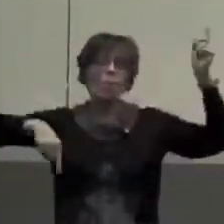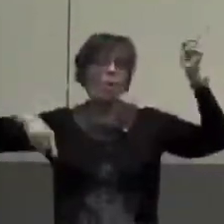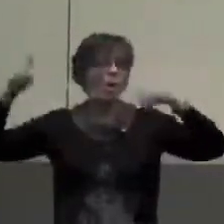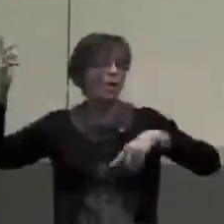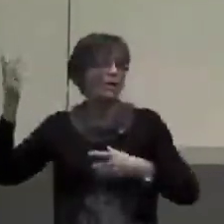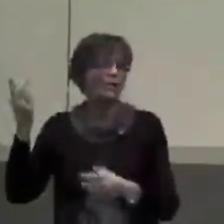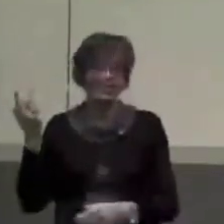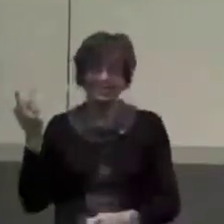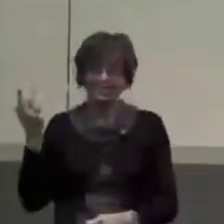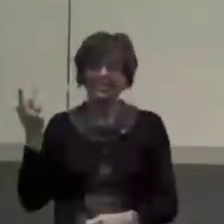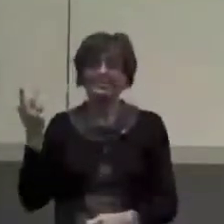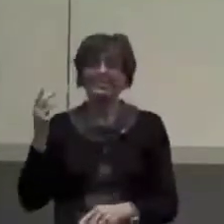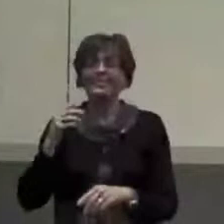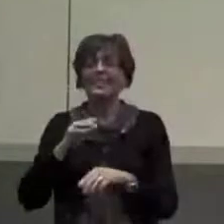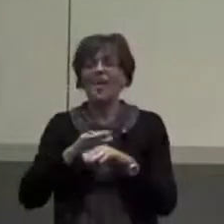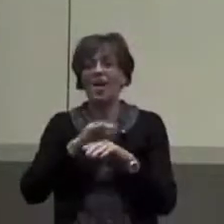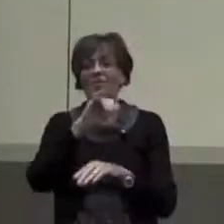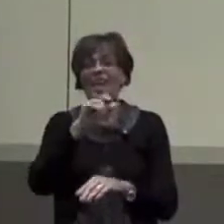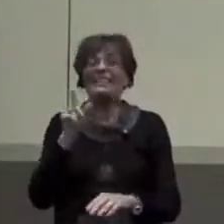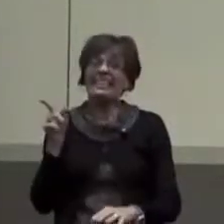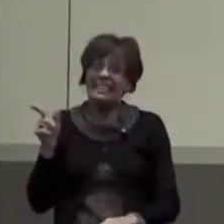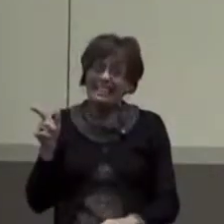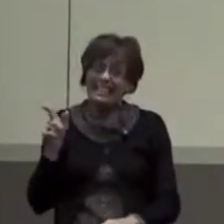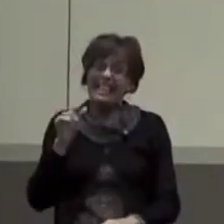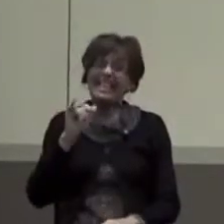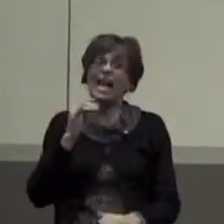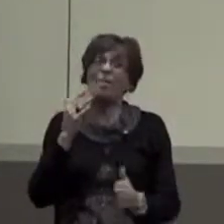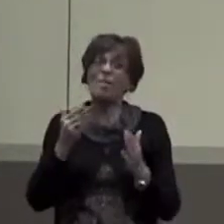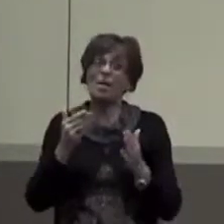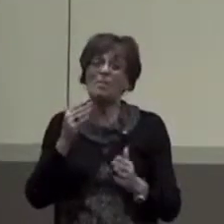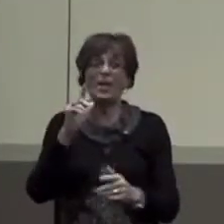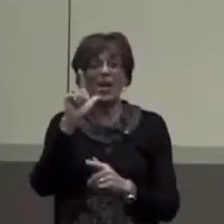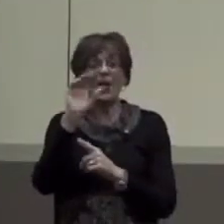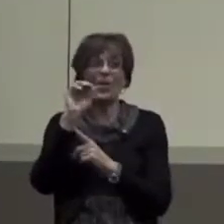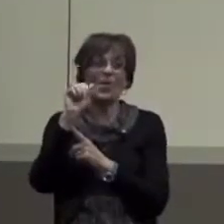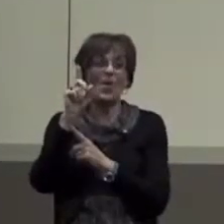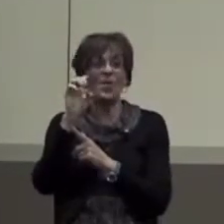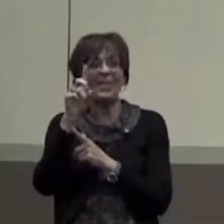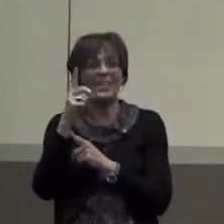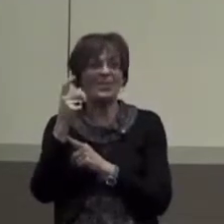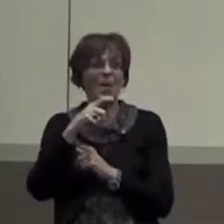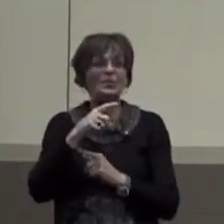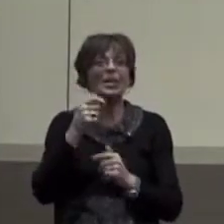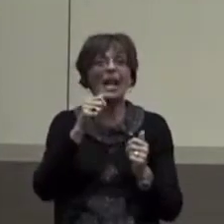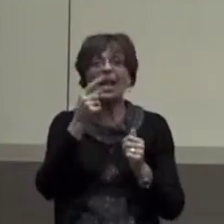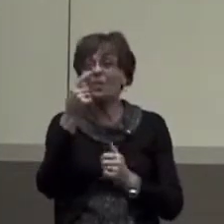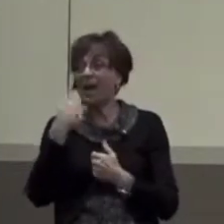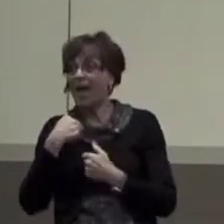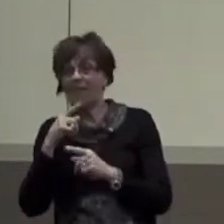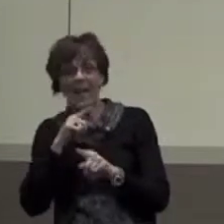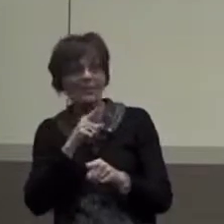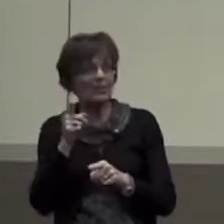this. That might be a local question. Anybody have an answer?